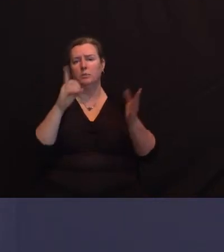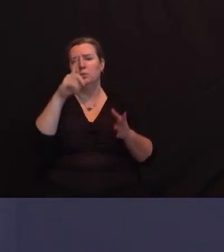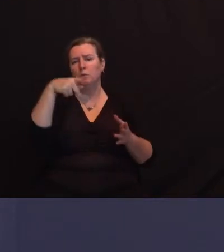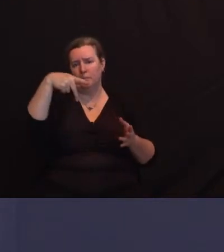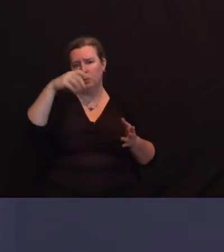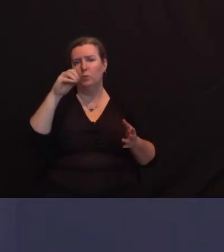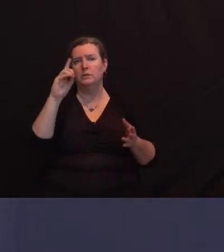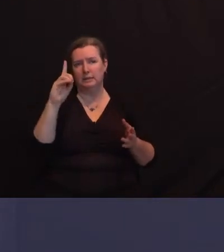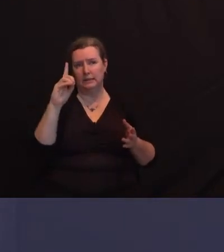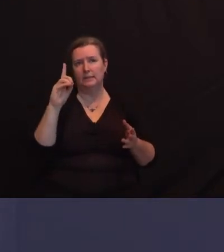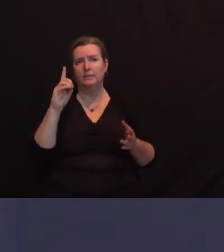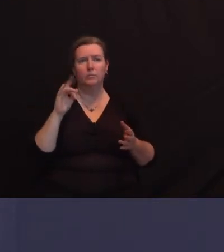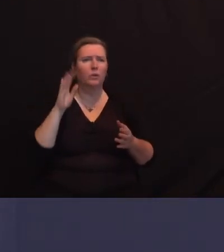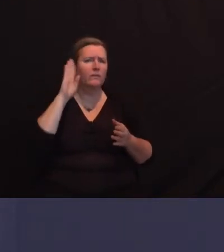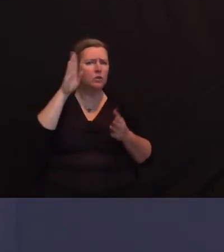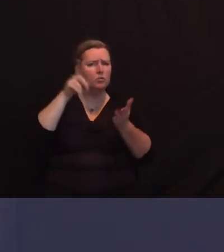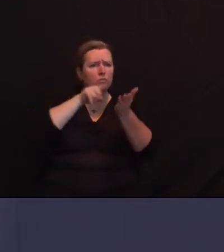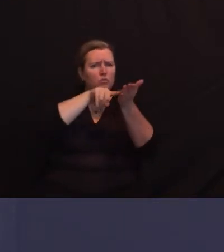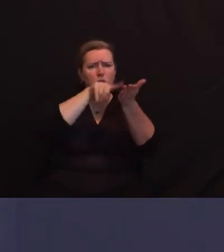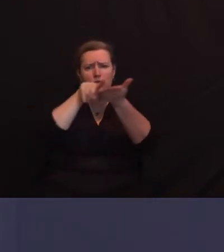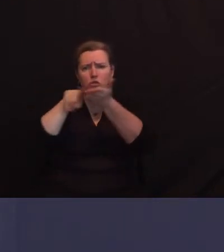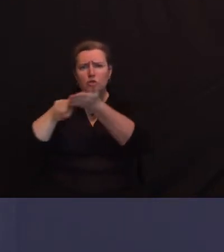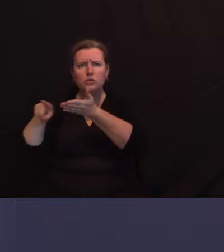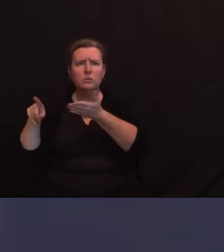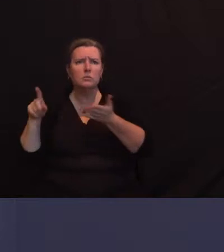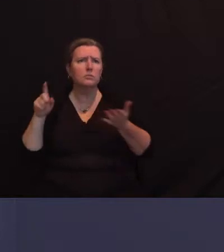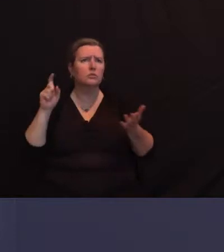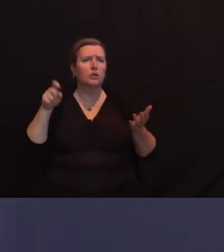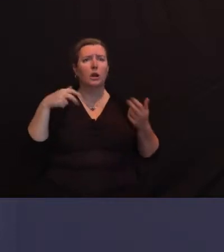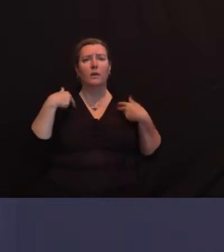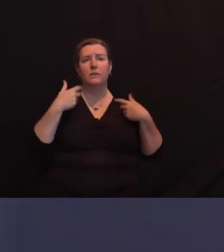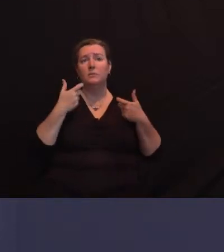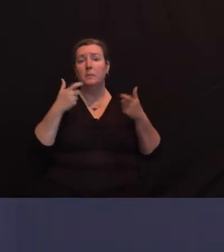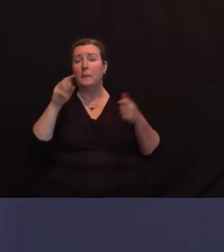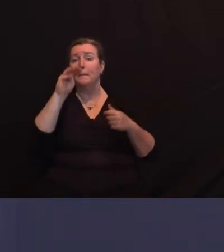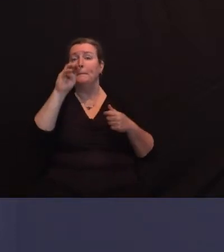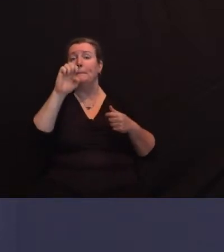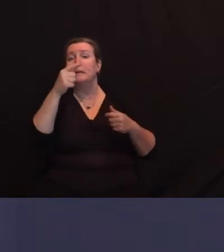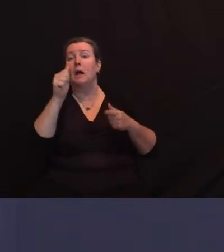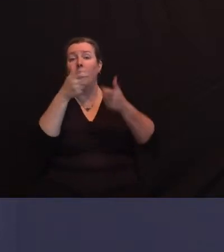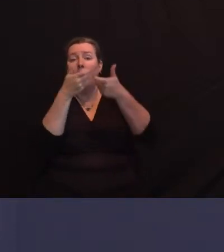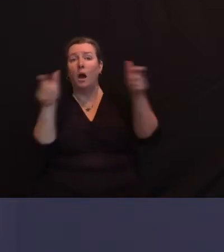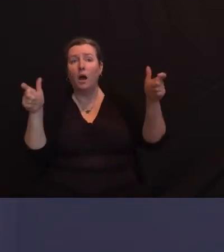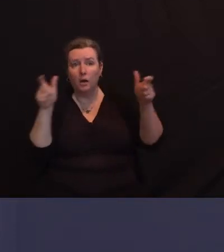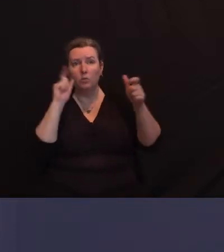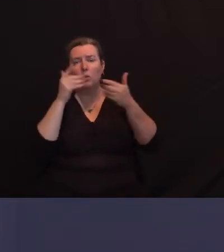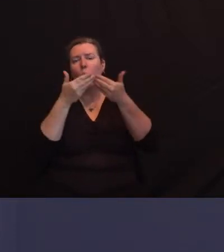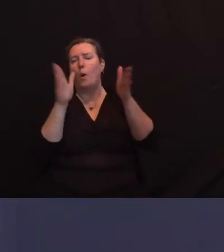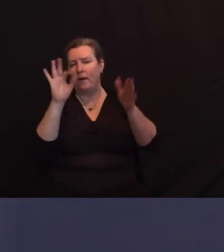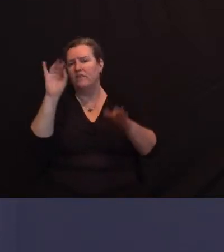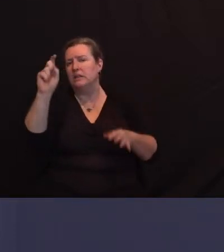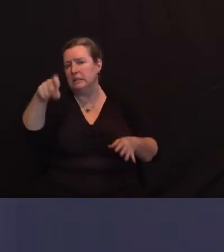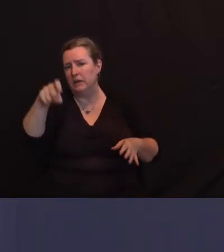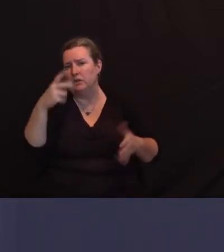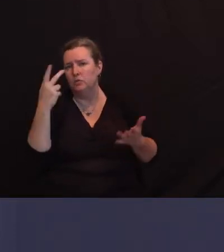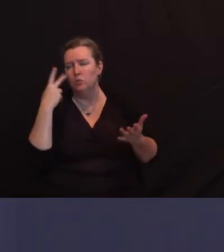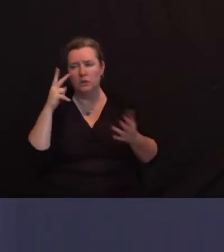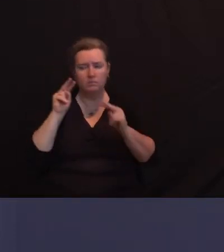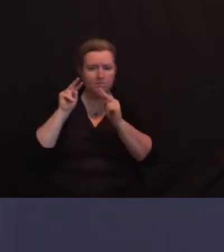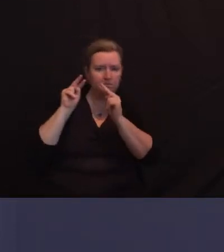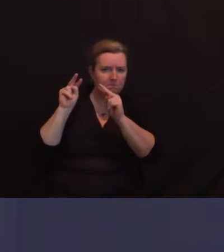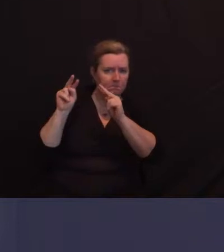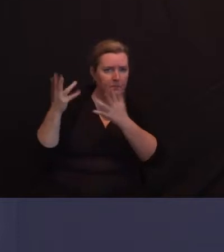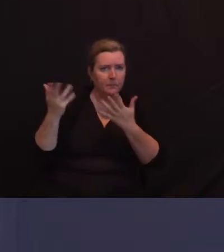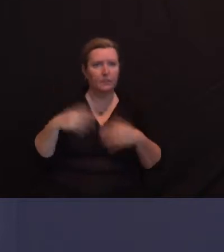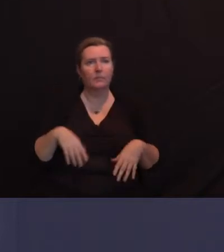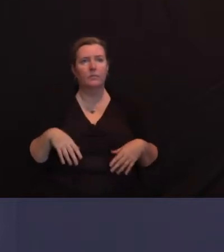needed, we will be prepared to open them up as well. We are planning for a range of scenarios while we await the FDA and CDC